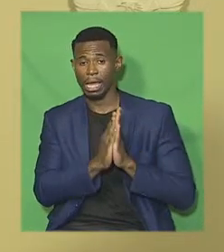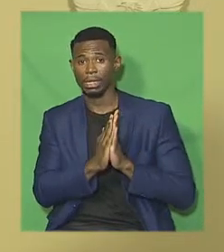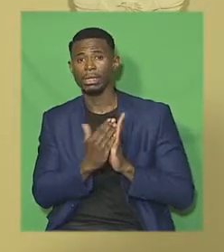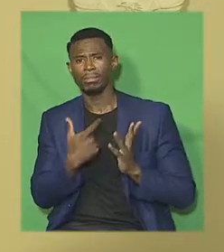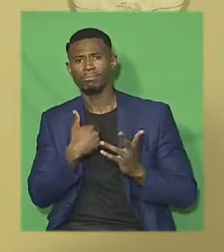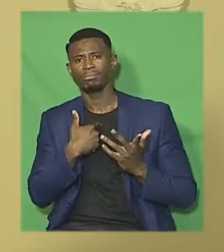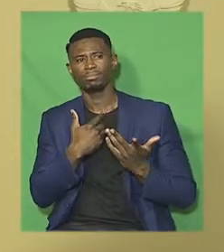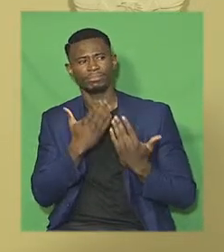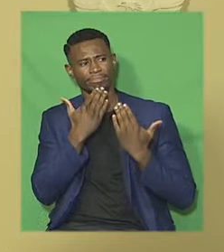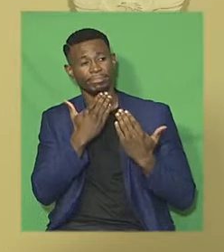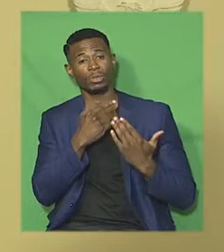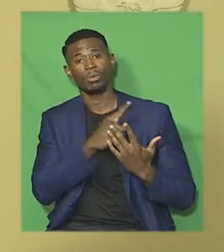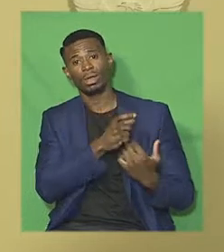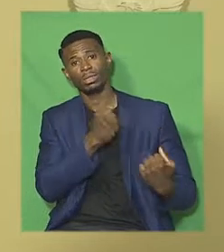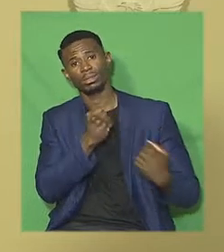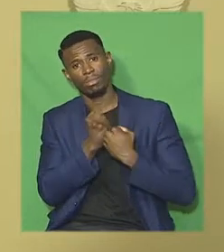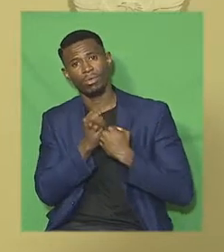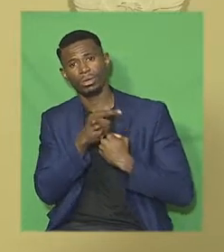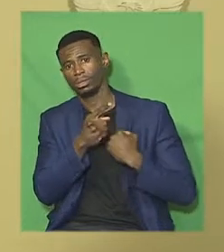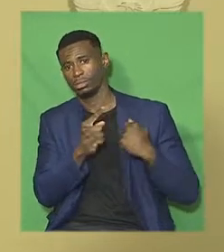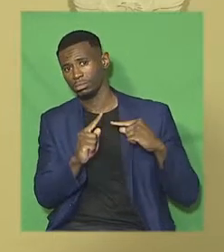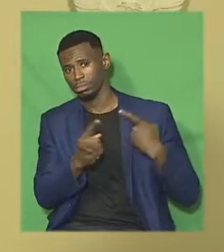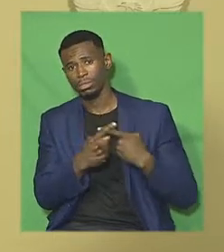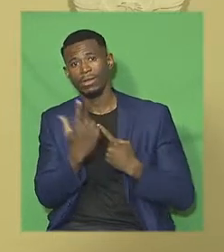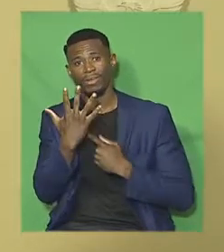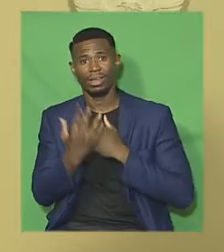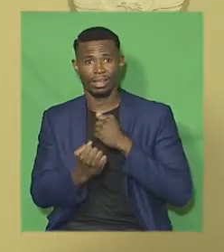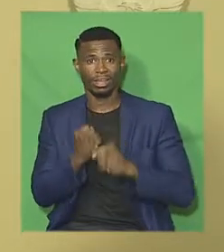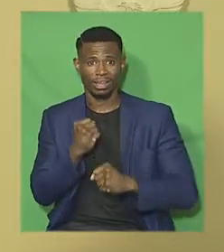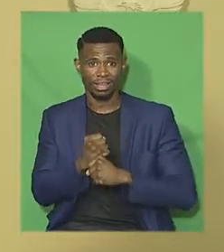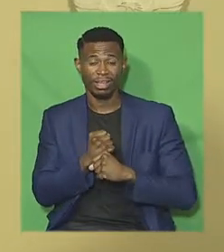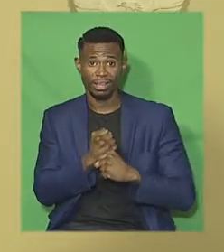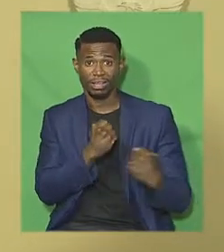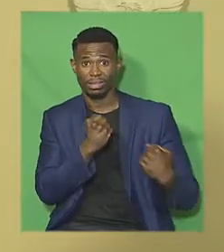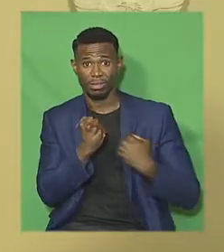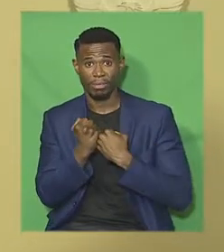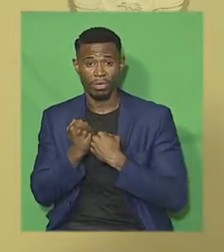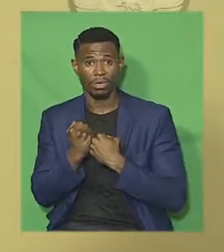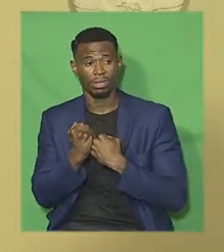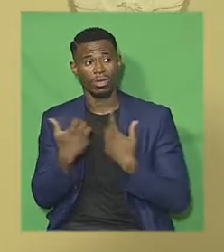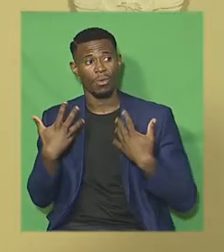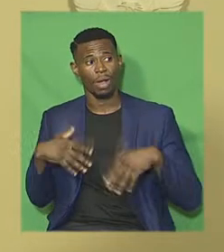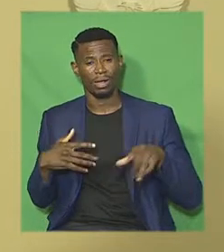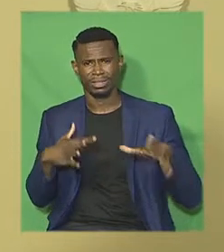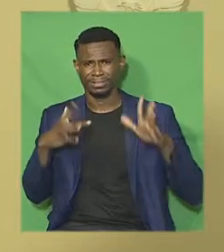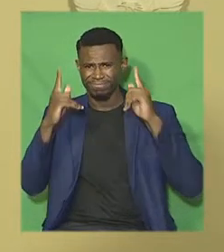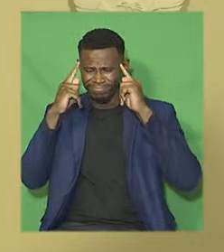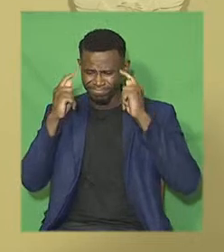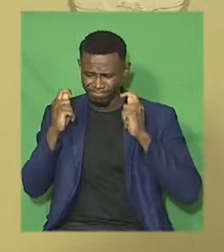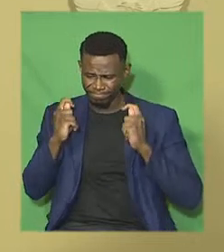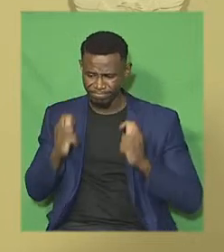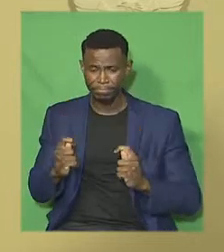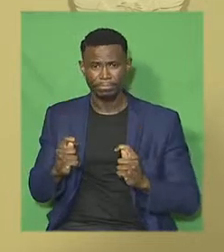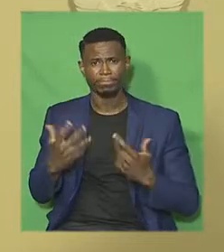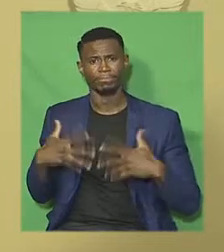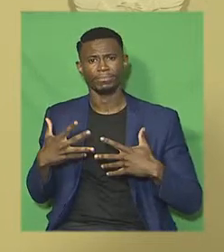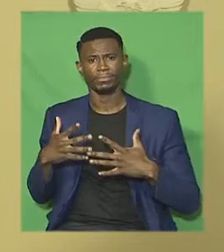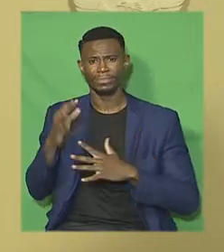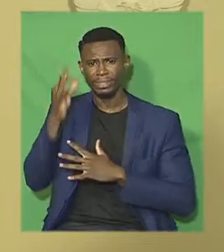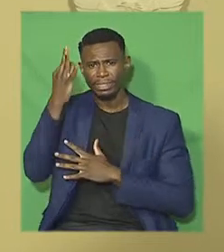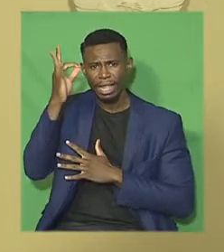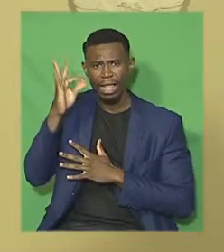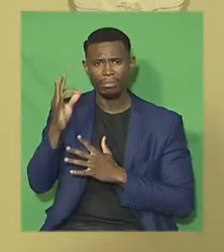5 years of his tenure and for his dedicated service to the government and the people of South